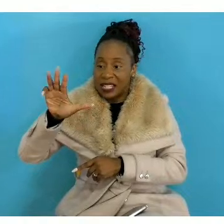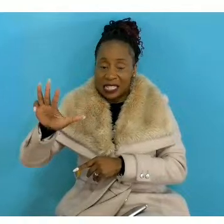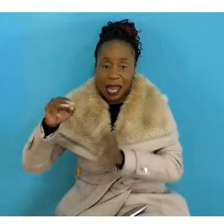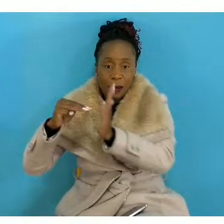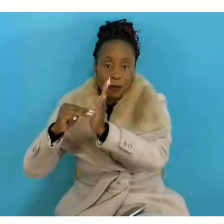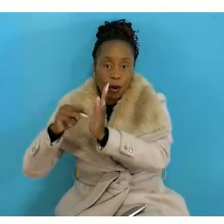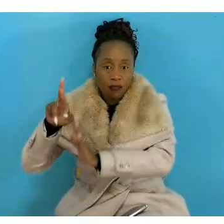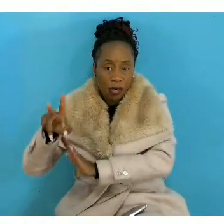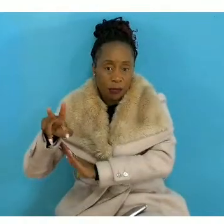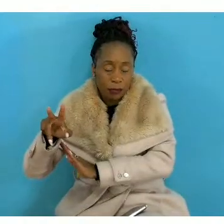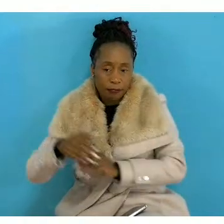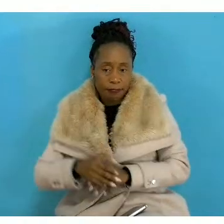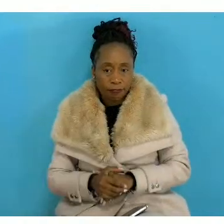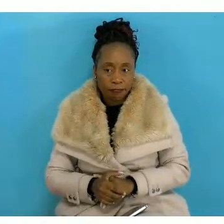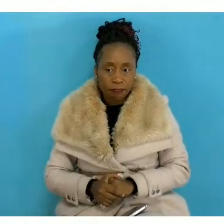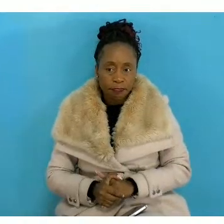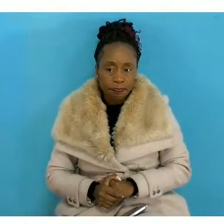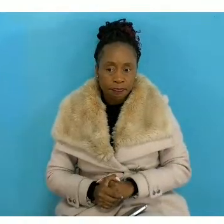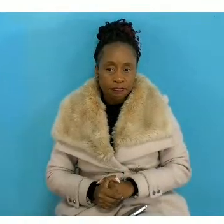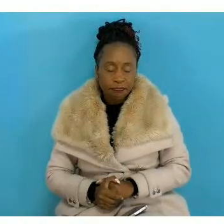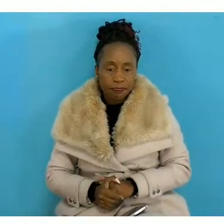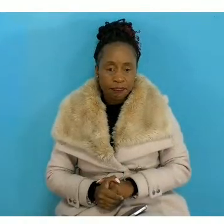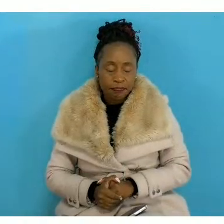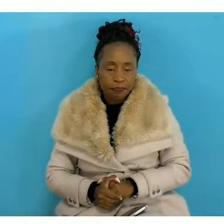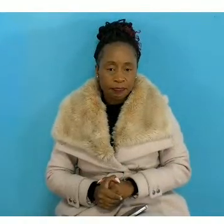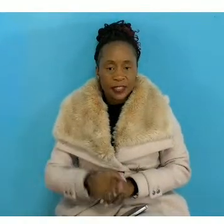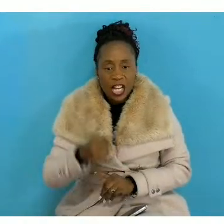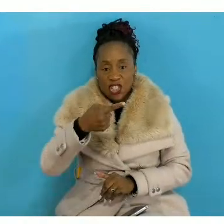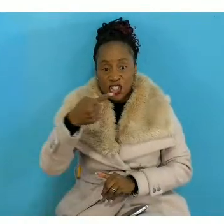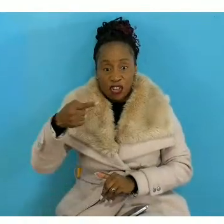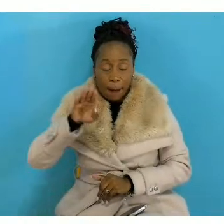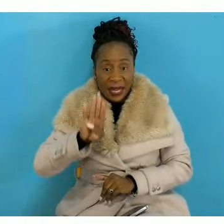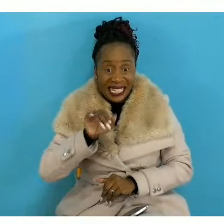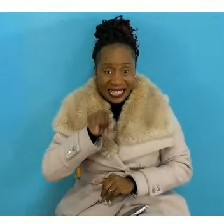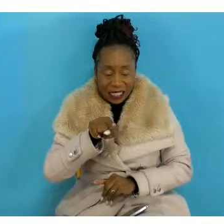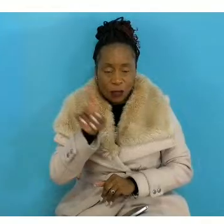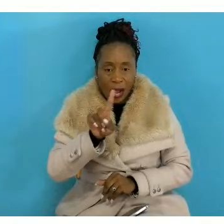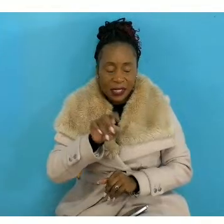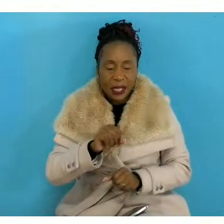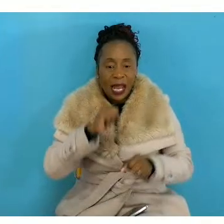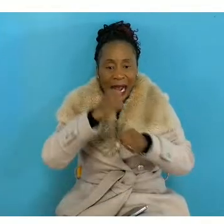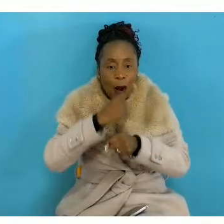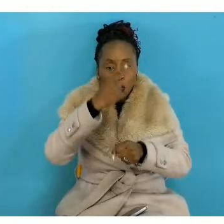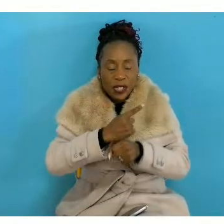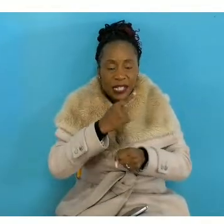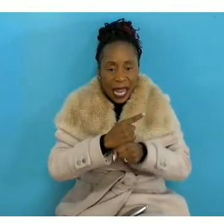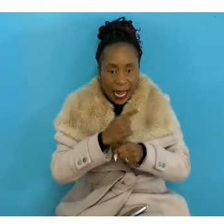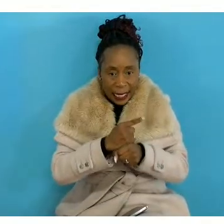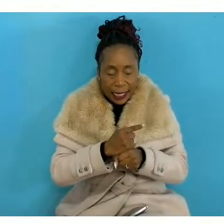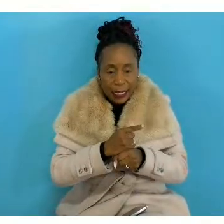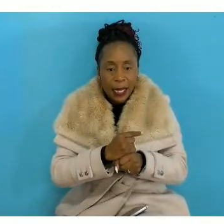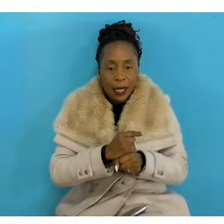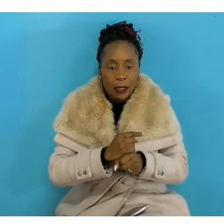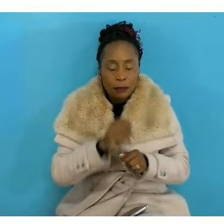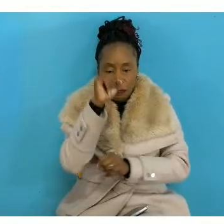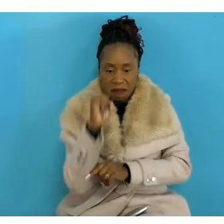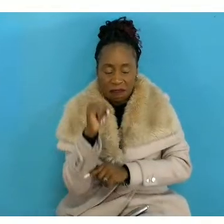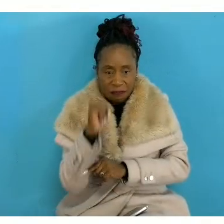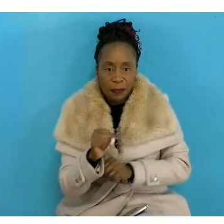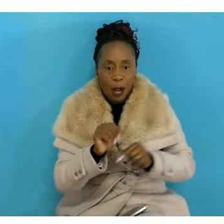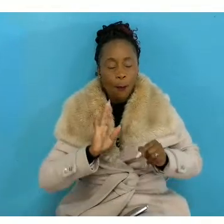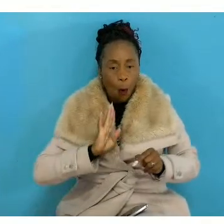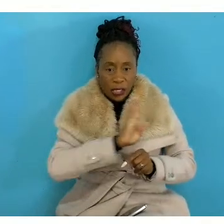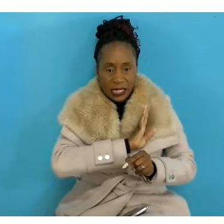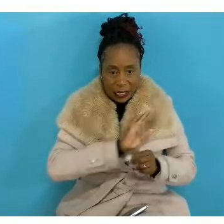million. The GGB is Gauteng Gambling Board and GLB is Gauteng